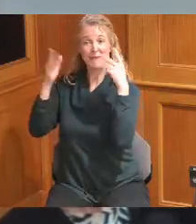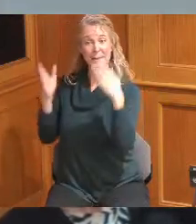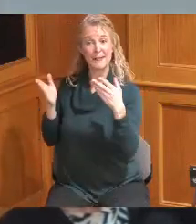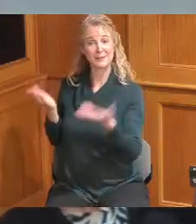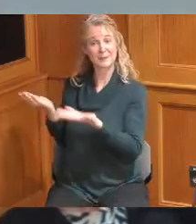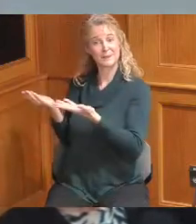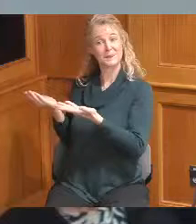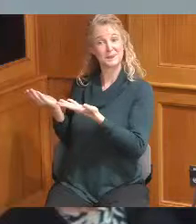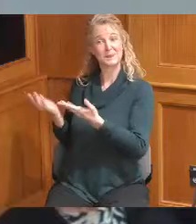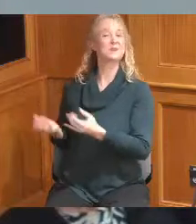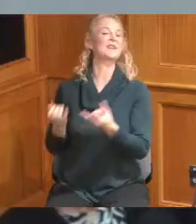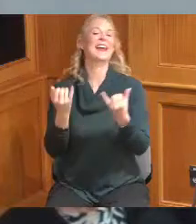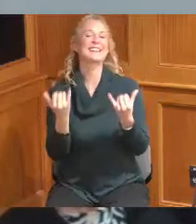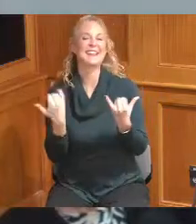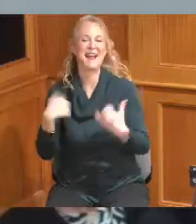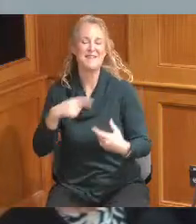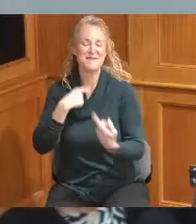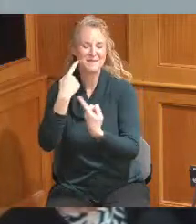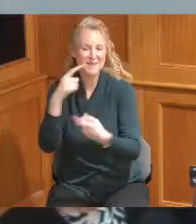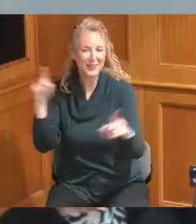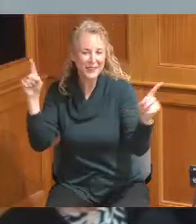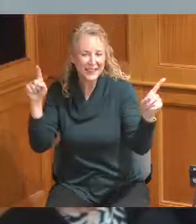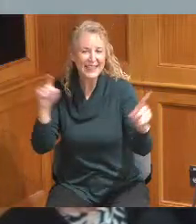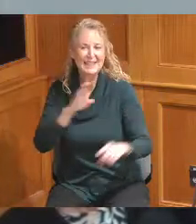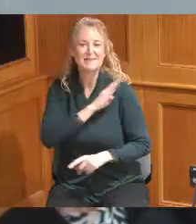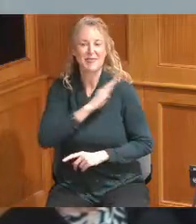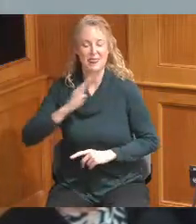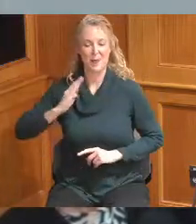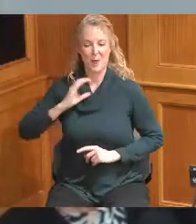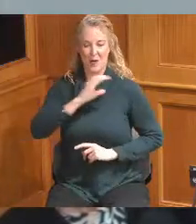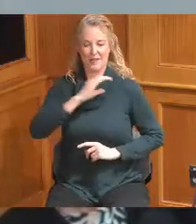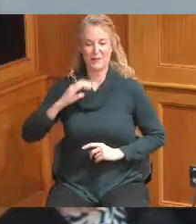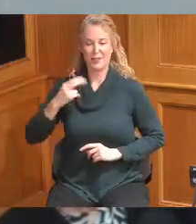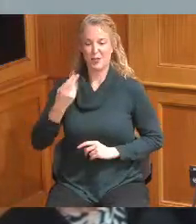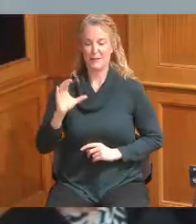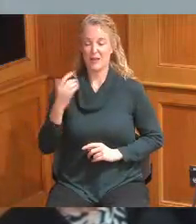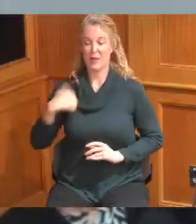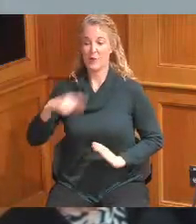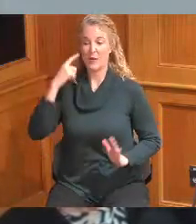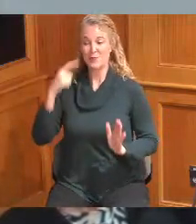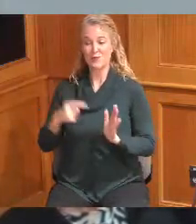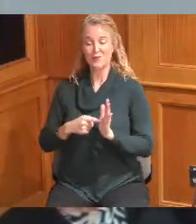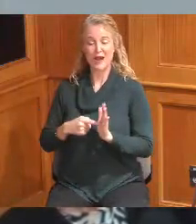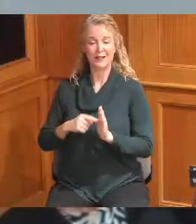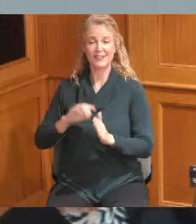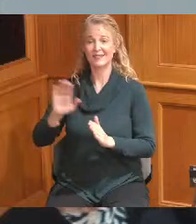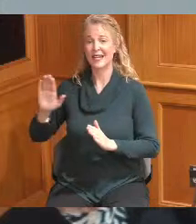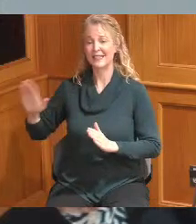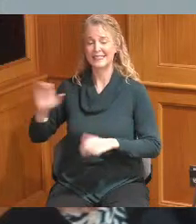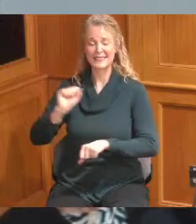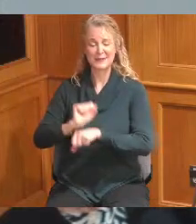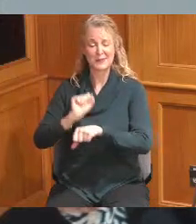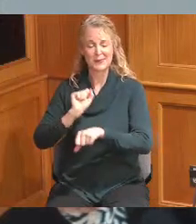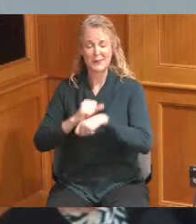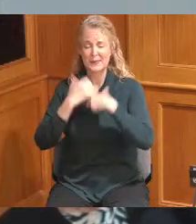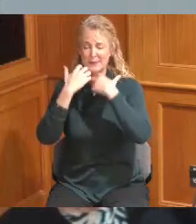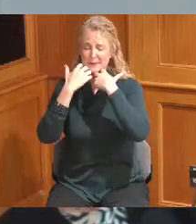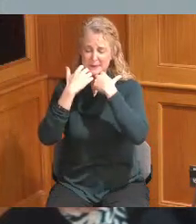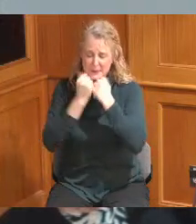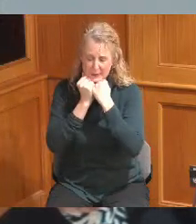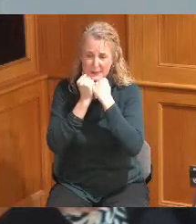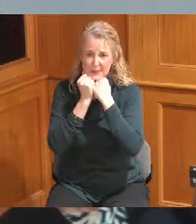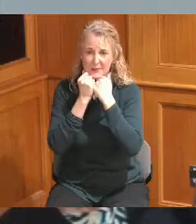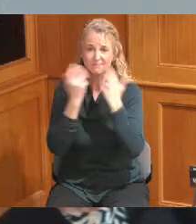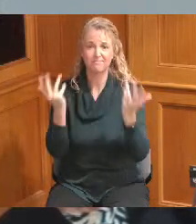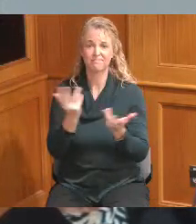Now, therefore, be it proclaimed that the Board of County Commissioners of Hamilton County does hereby recognize the invaluable contributions of Alan Woods to